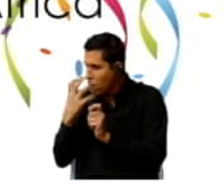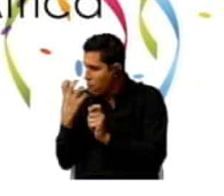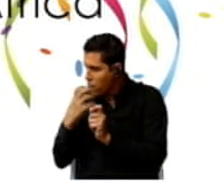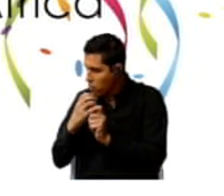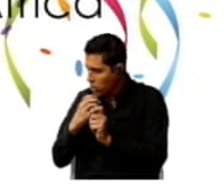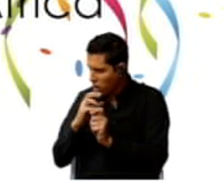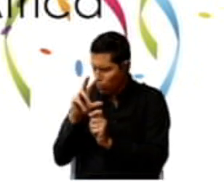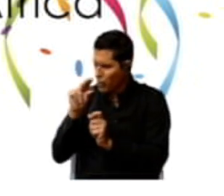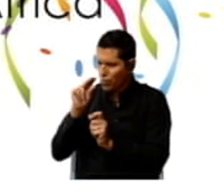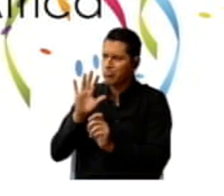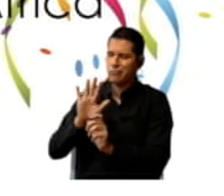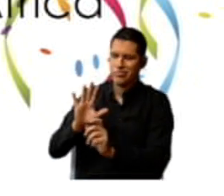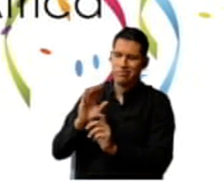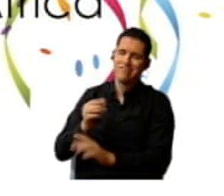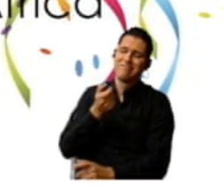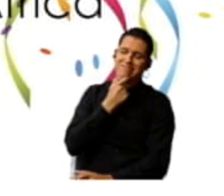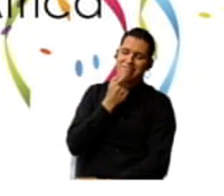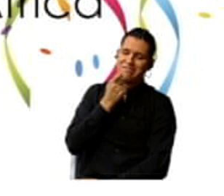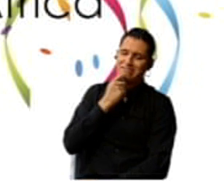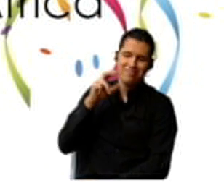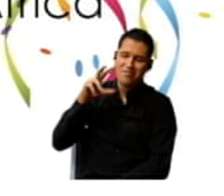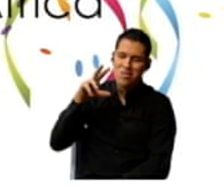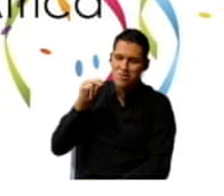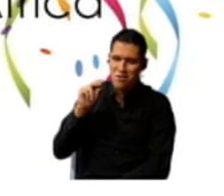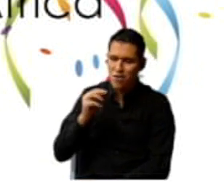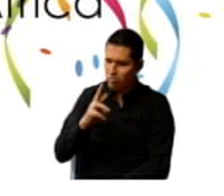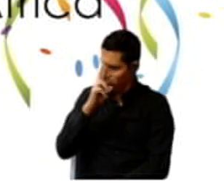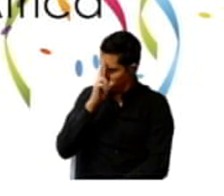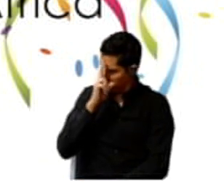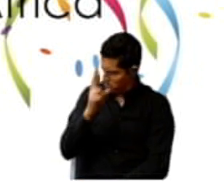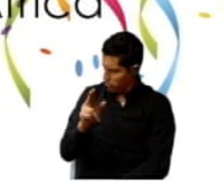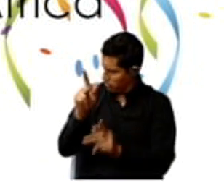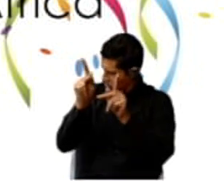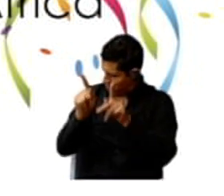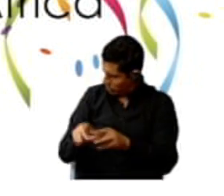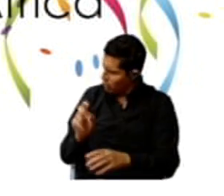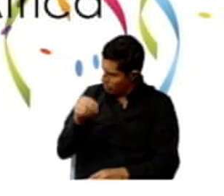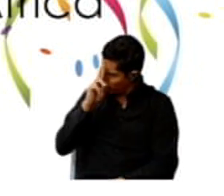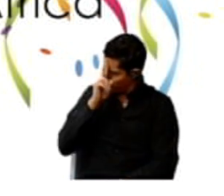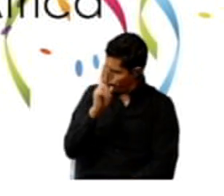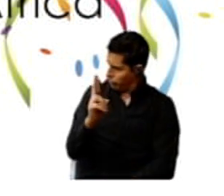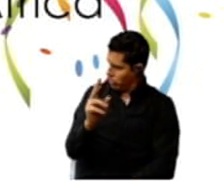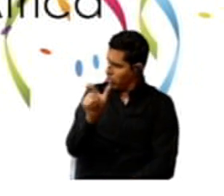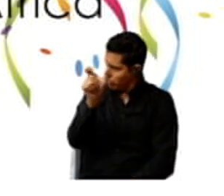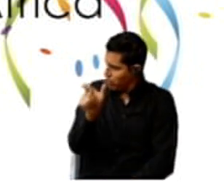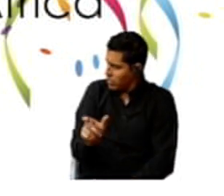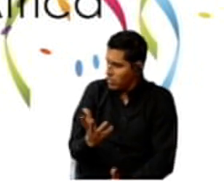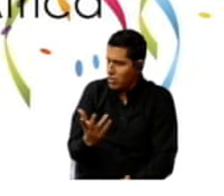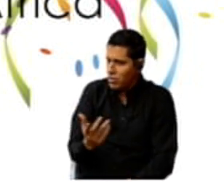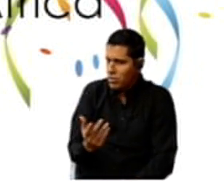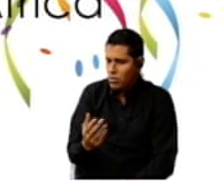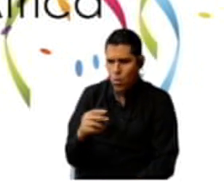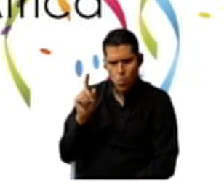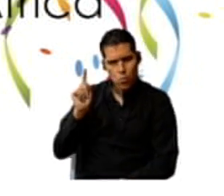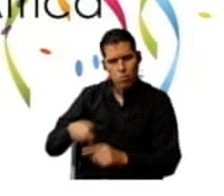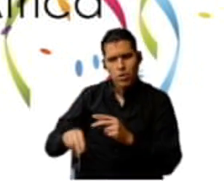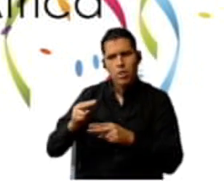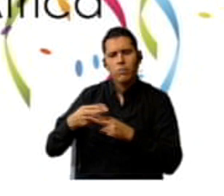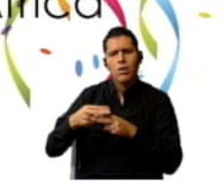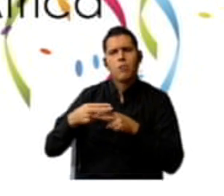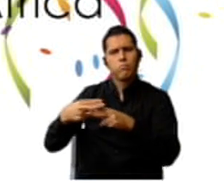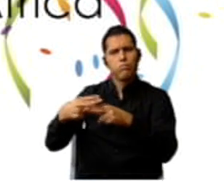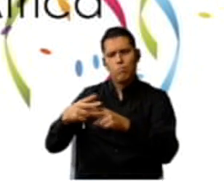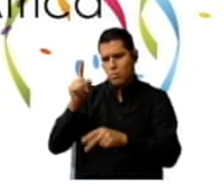No, no, no, no. We have to respect people, remember. We don't use nicknames, no. His name